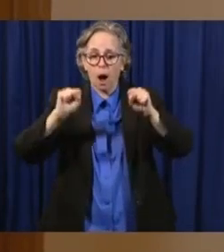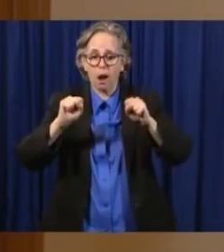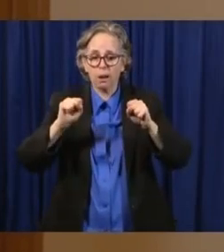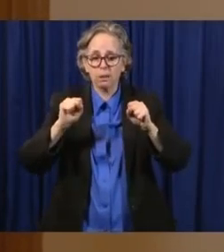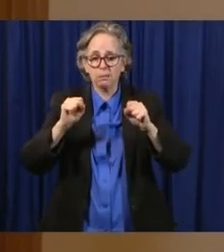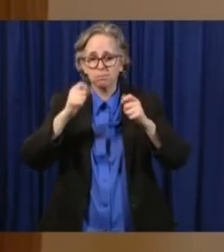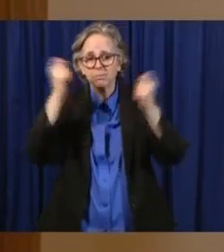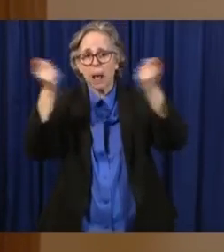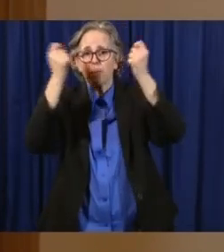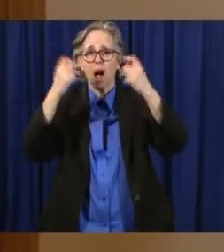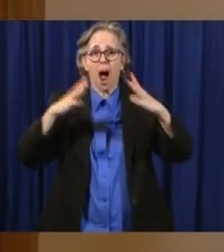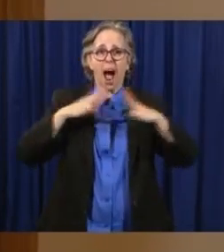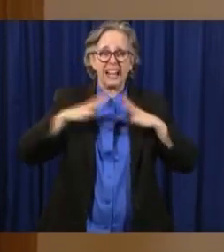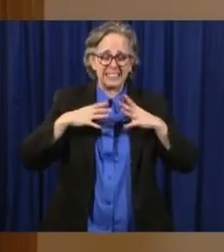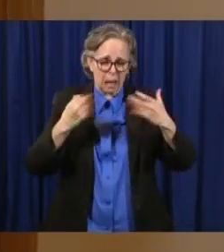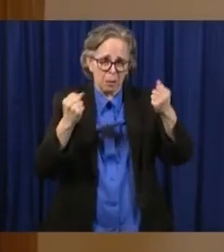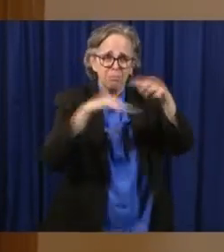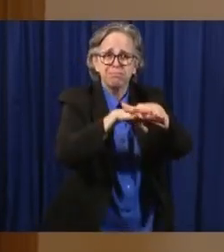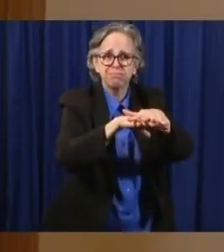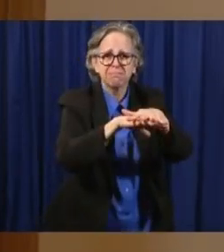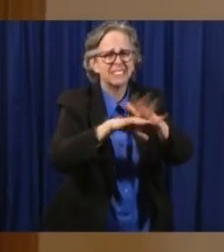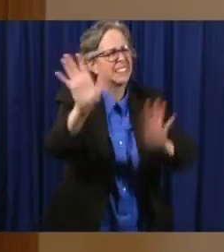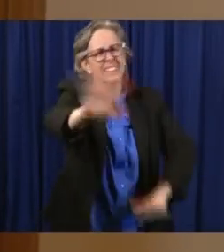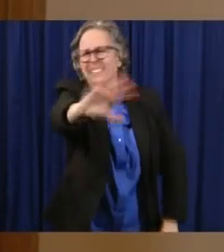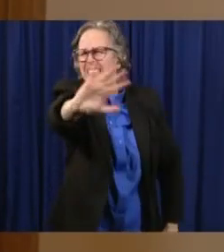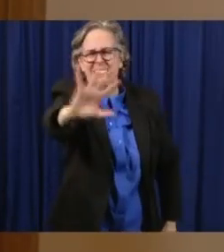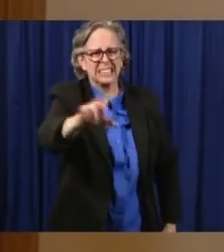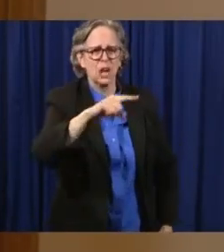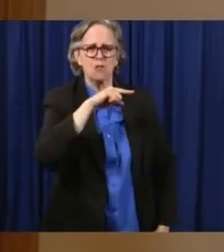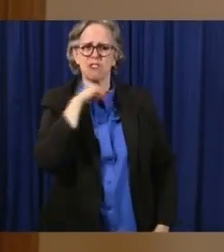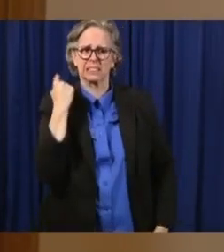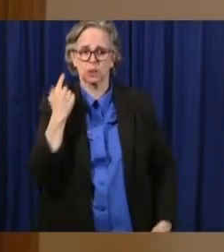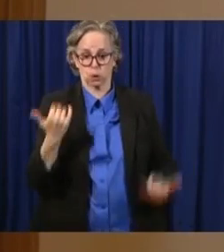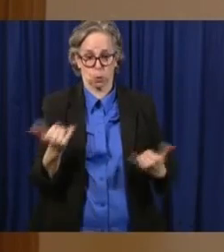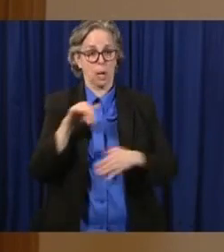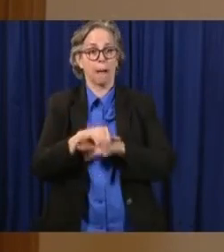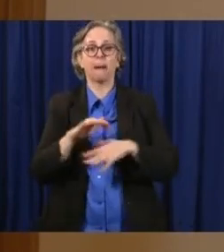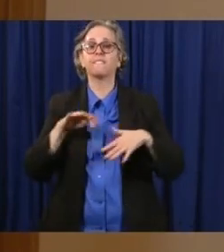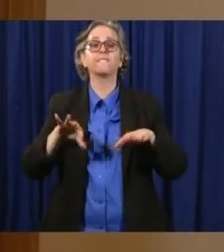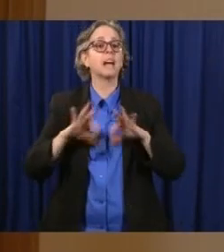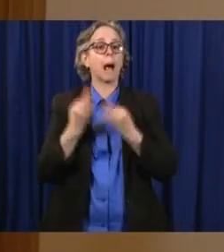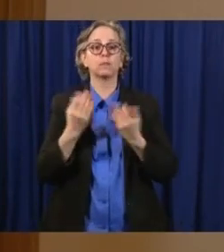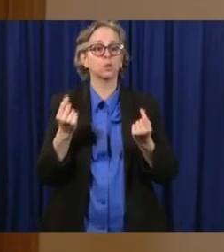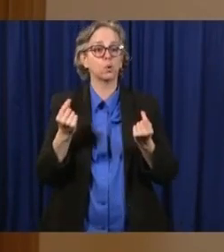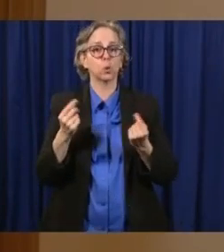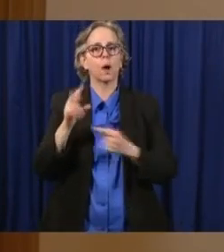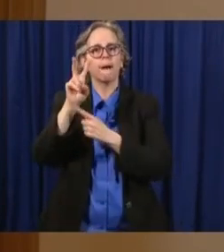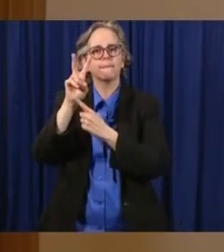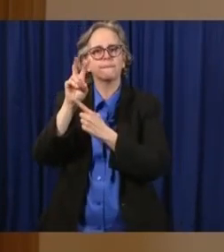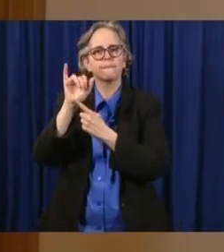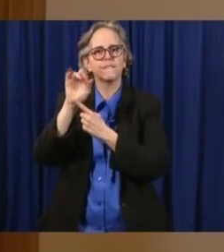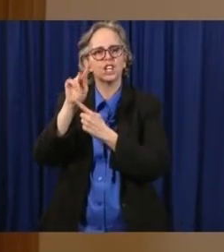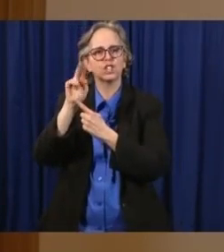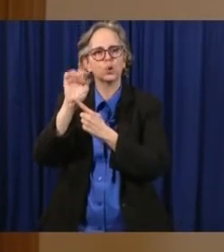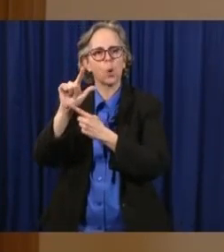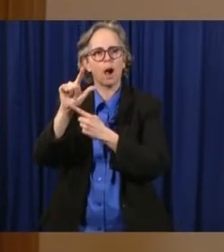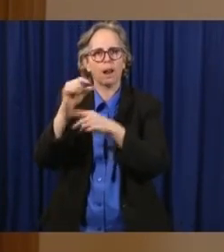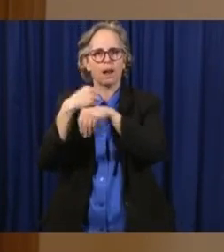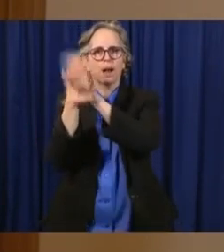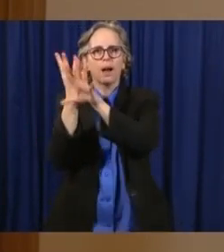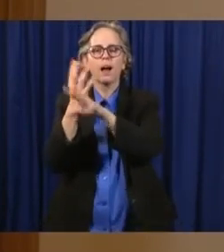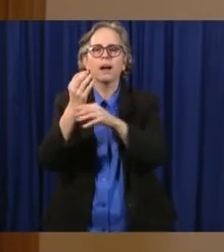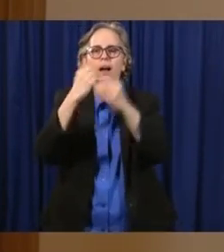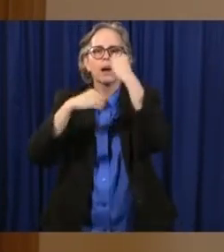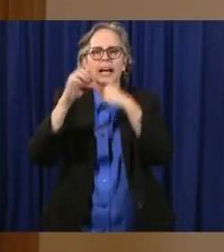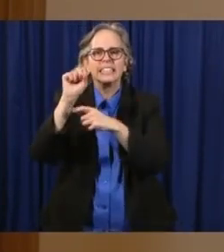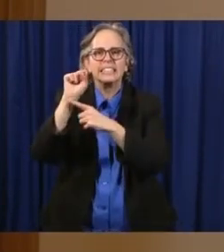risk. We are doing a virtual Seder tonight in my family. My friends dropped off. I couldn't cook. They've dropped